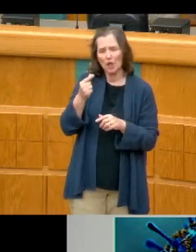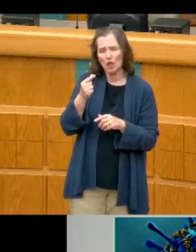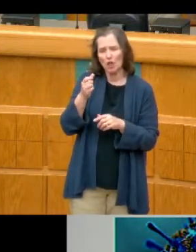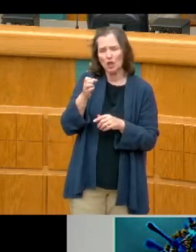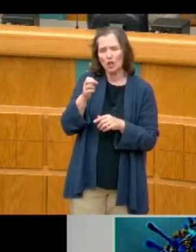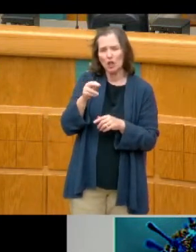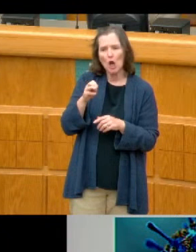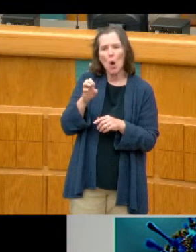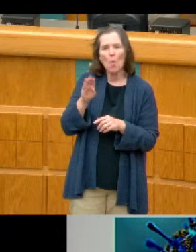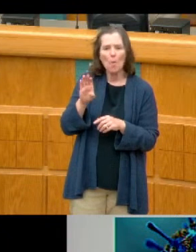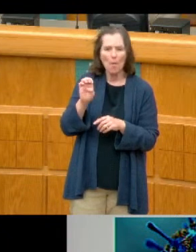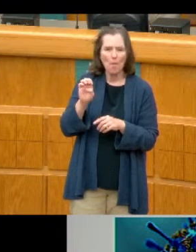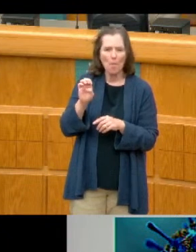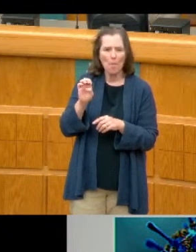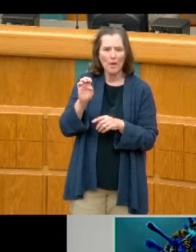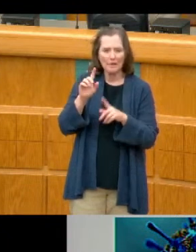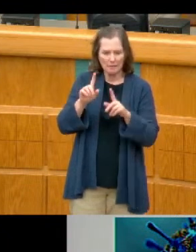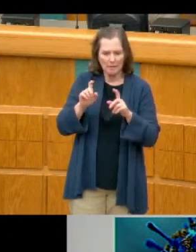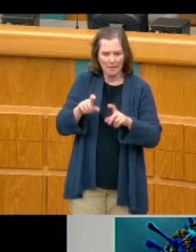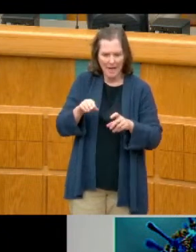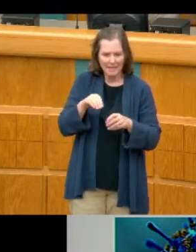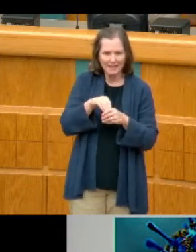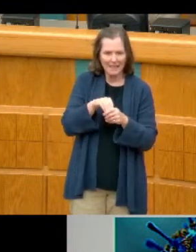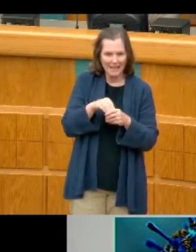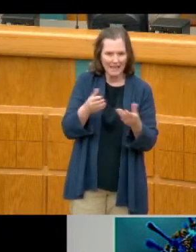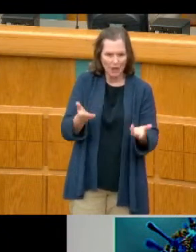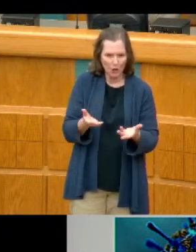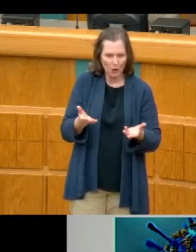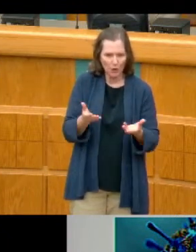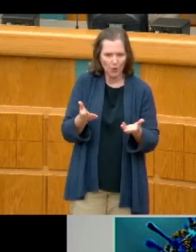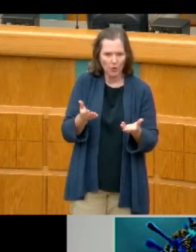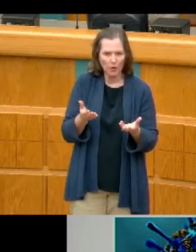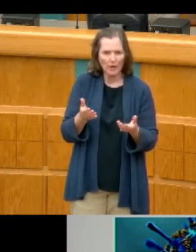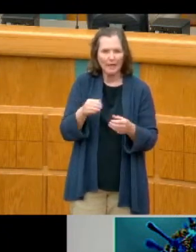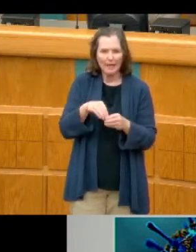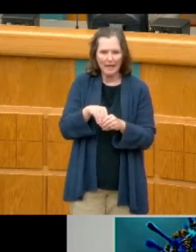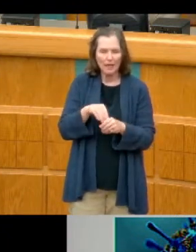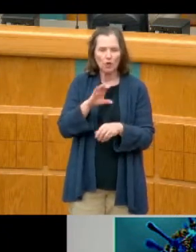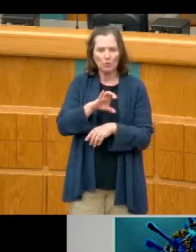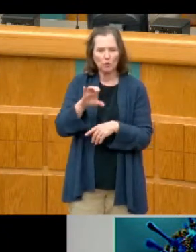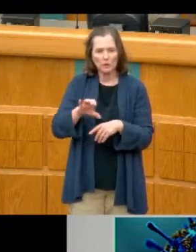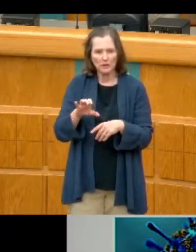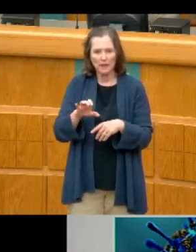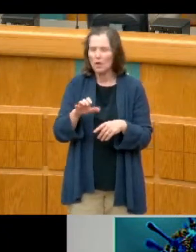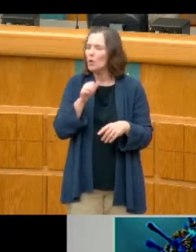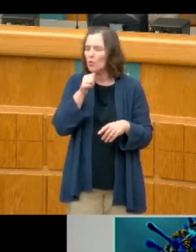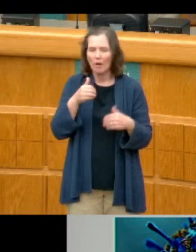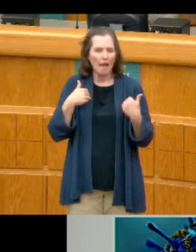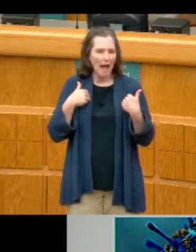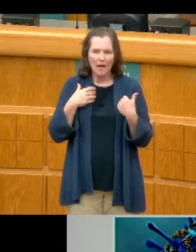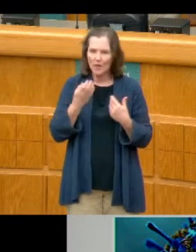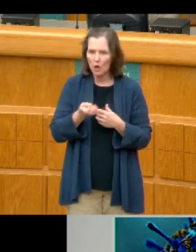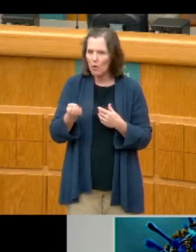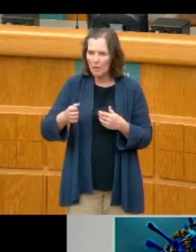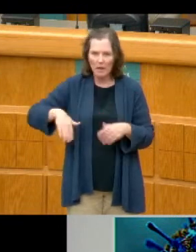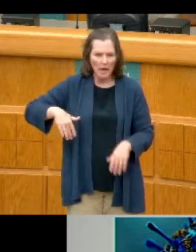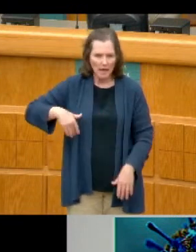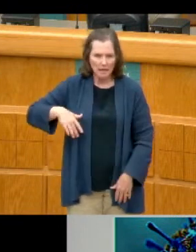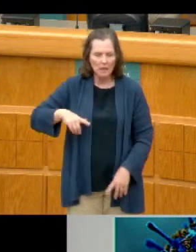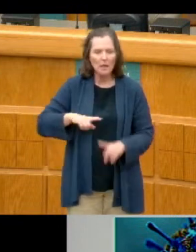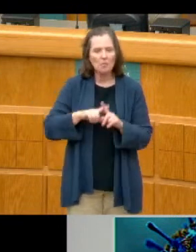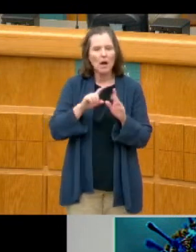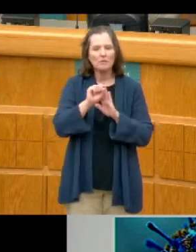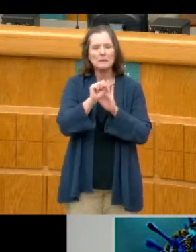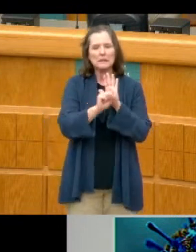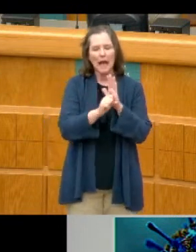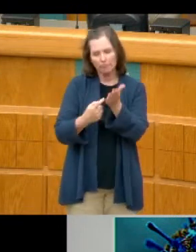network. We don't currently have equipment or trained personnel for genosequencing, but the state is wanting us to consider that. So